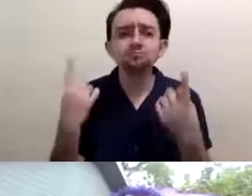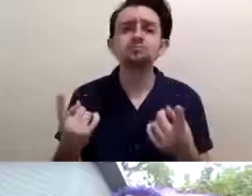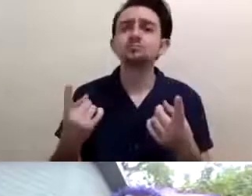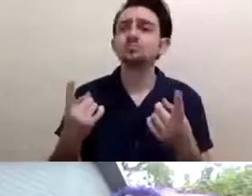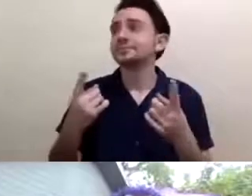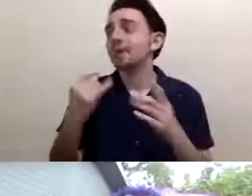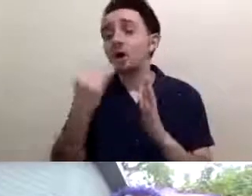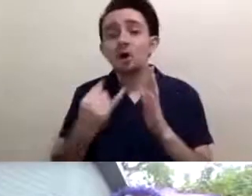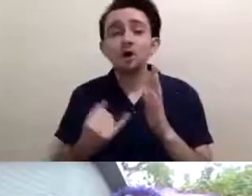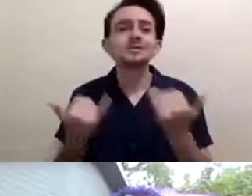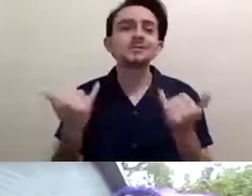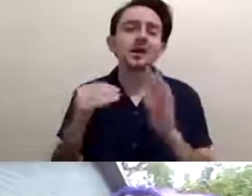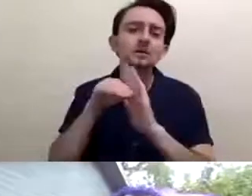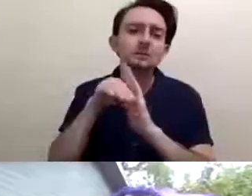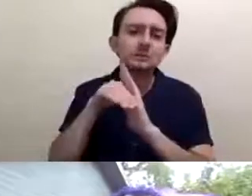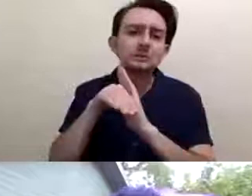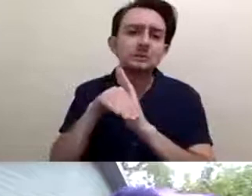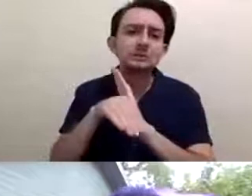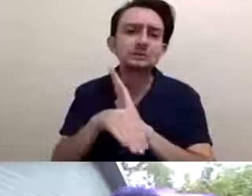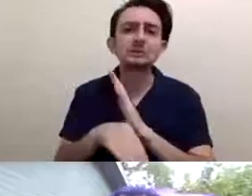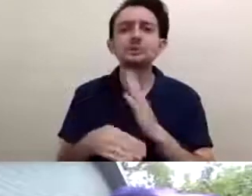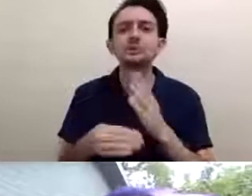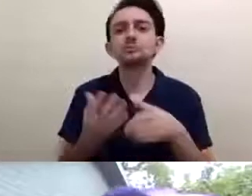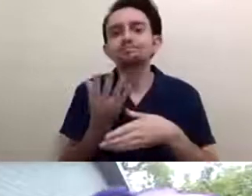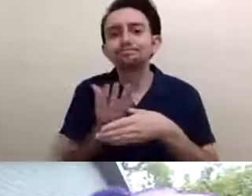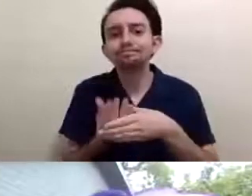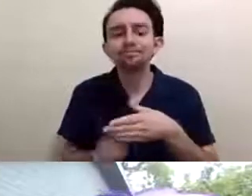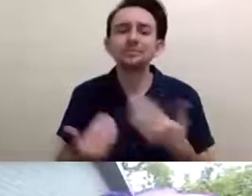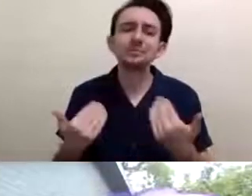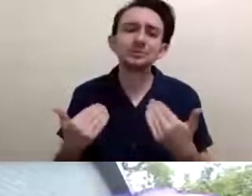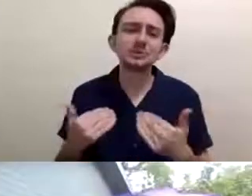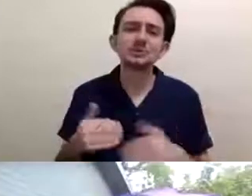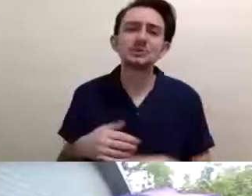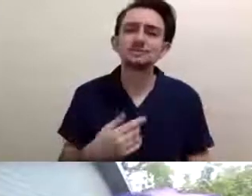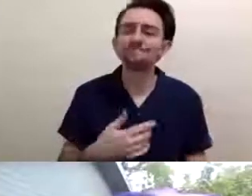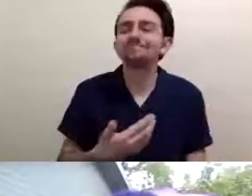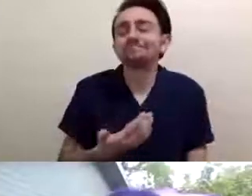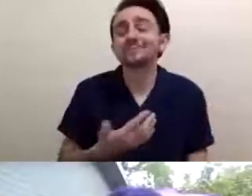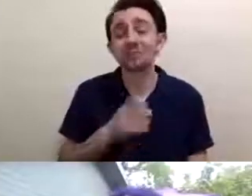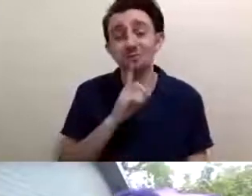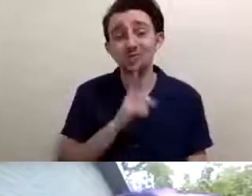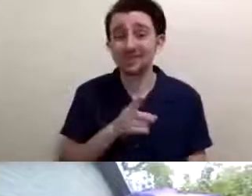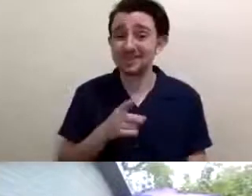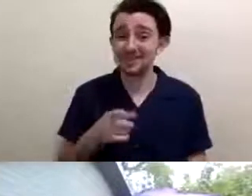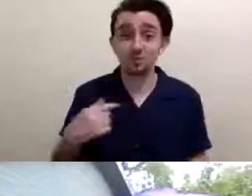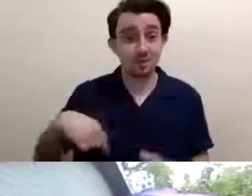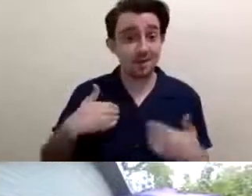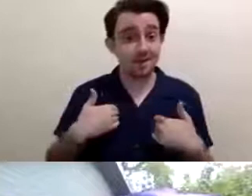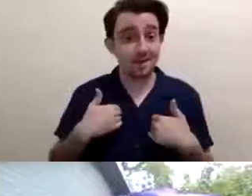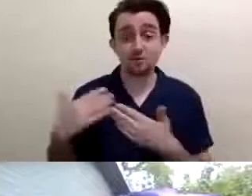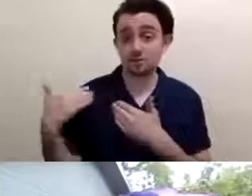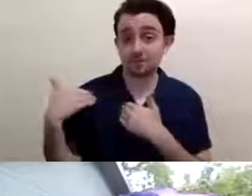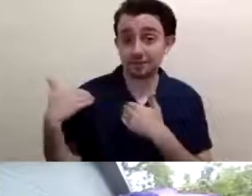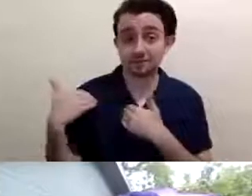So we really have the responsibility to move forward arts,